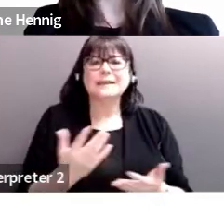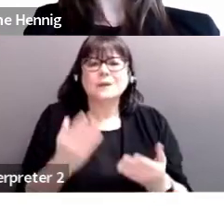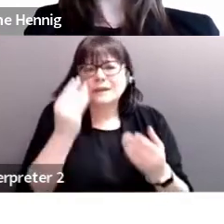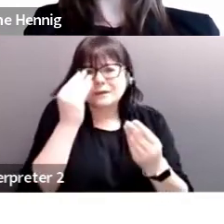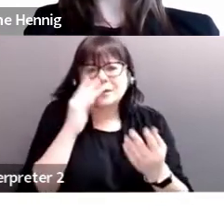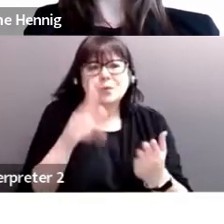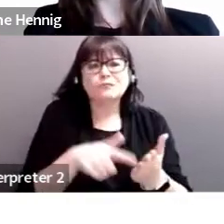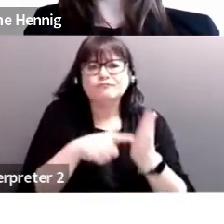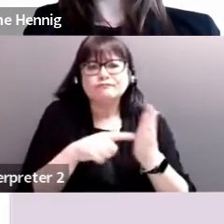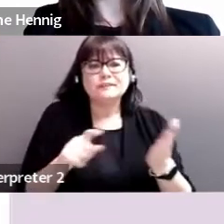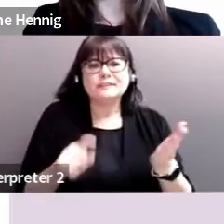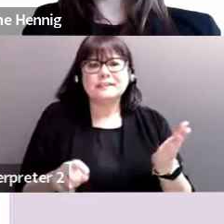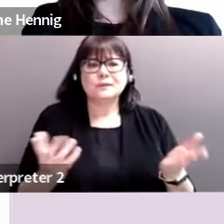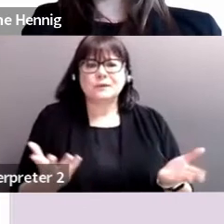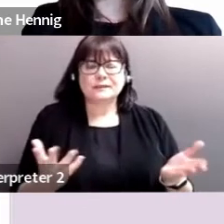application.